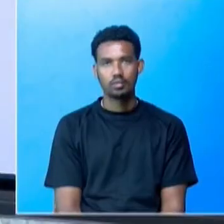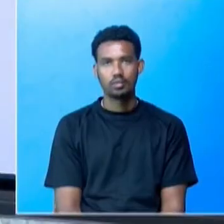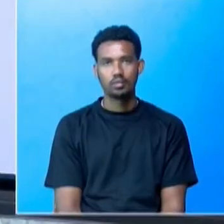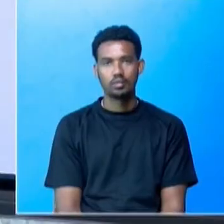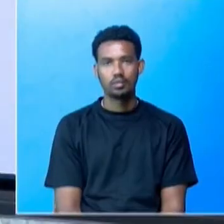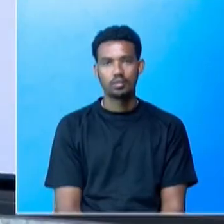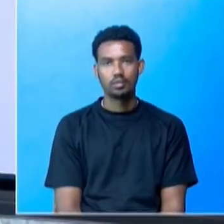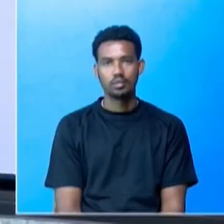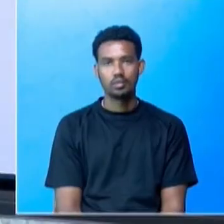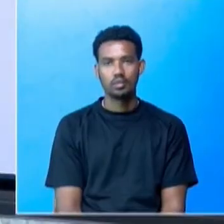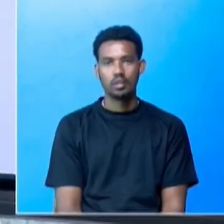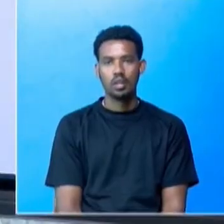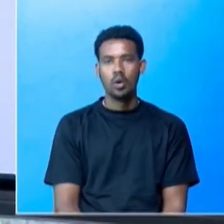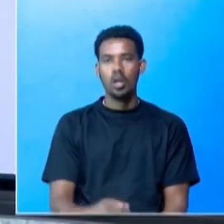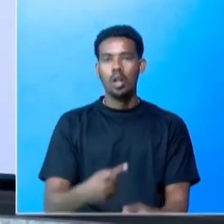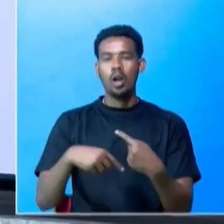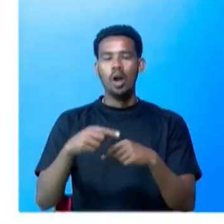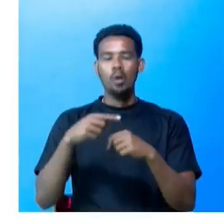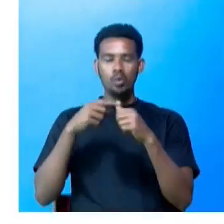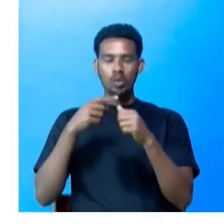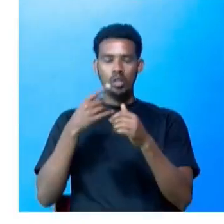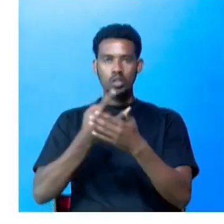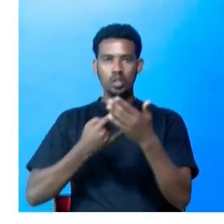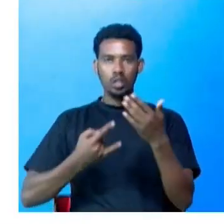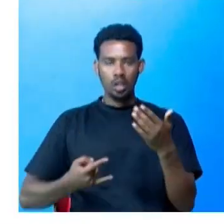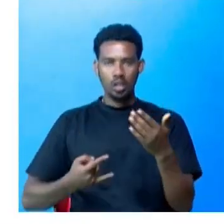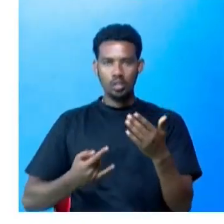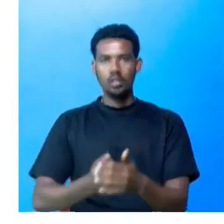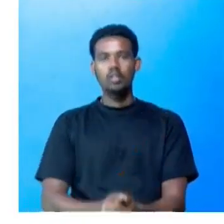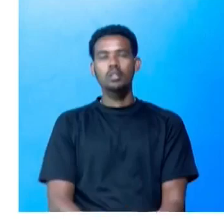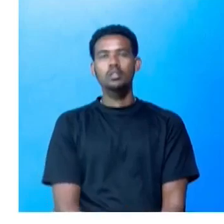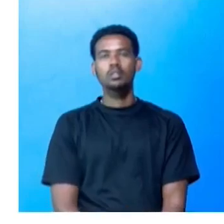So, when we come to the details,